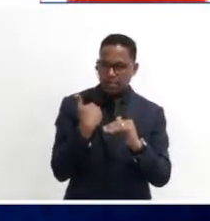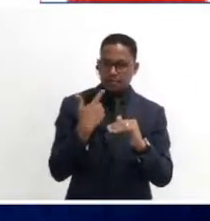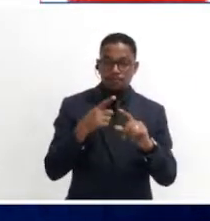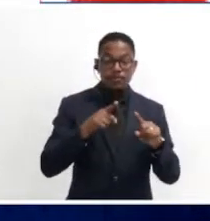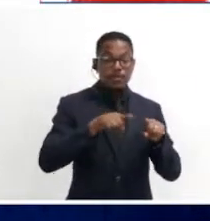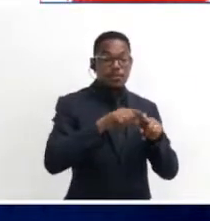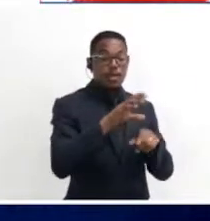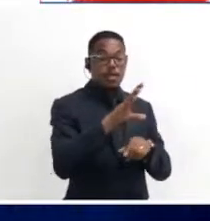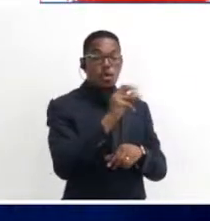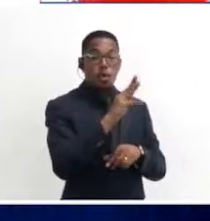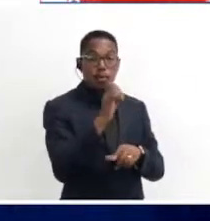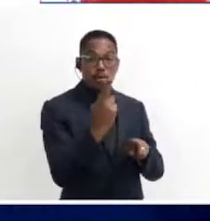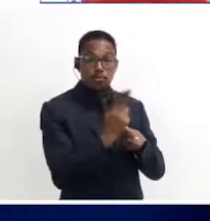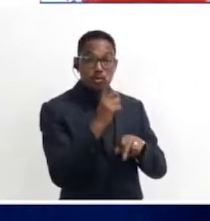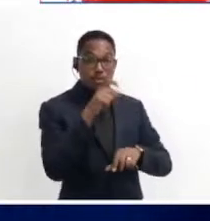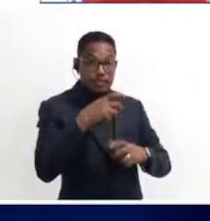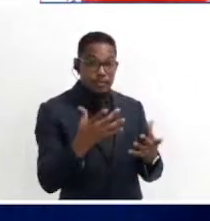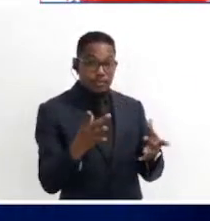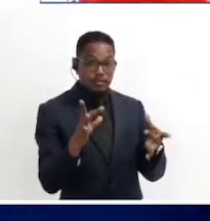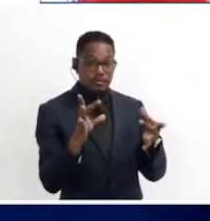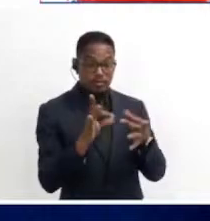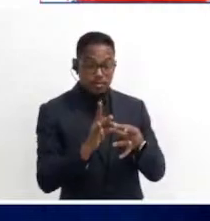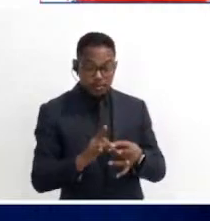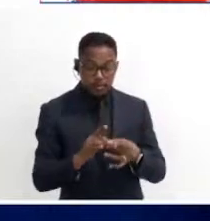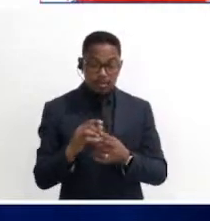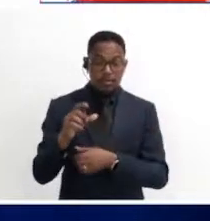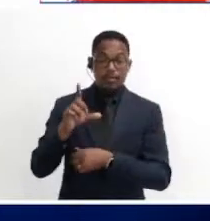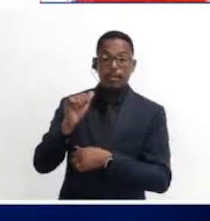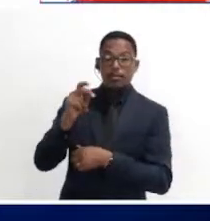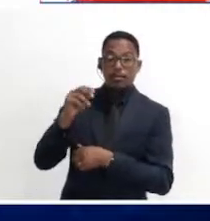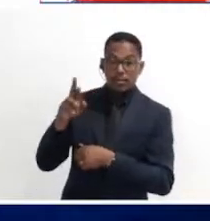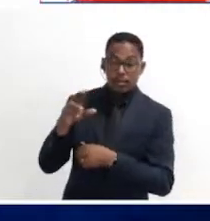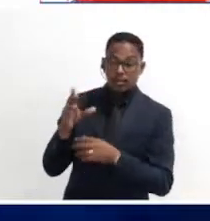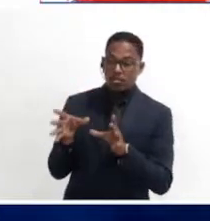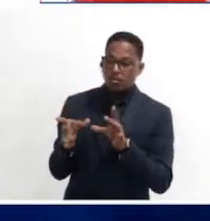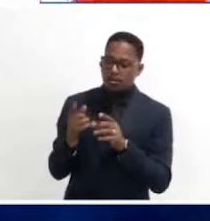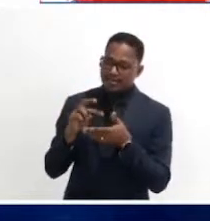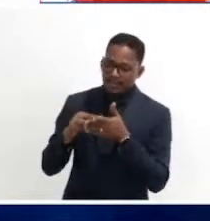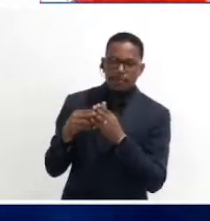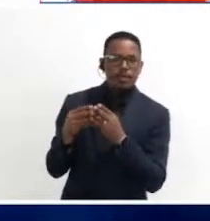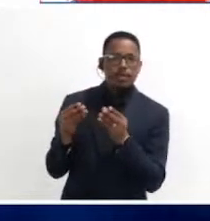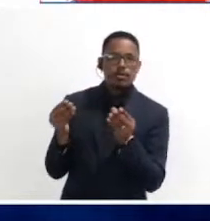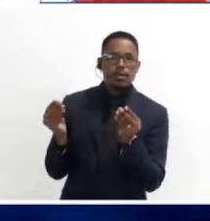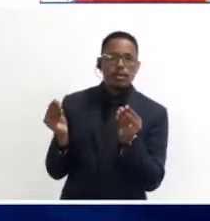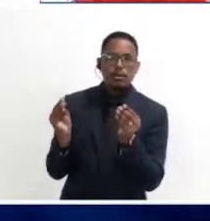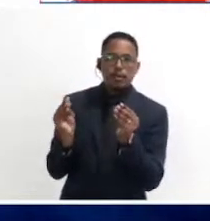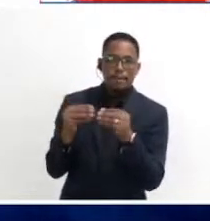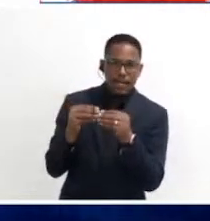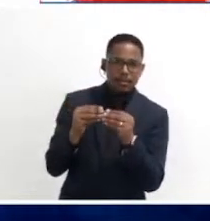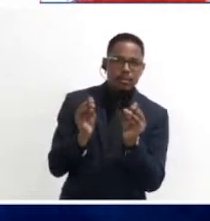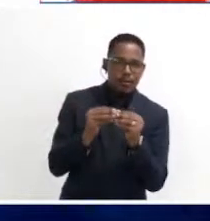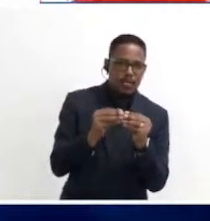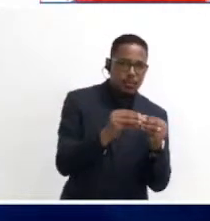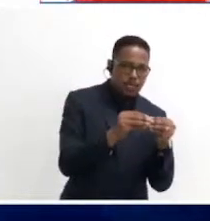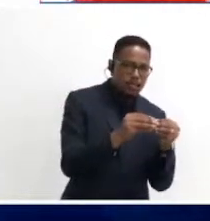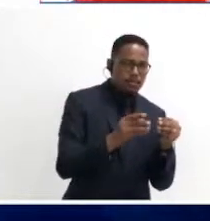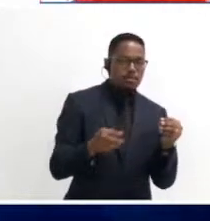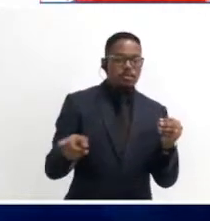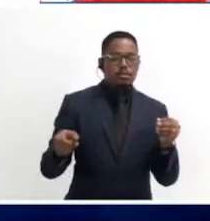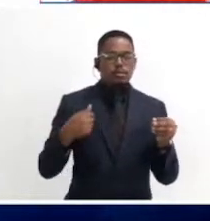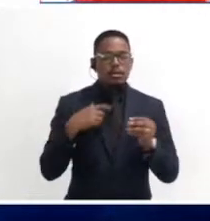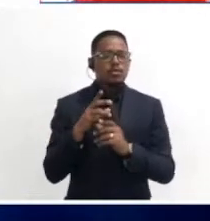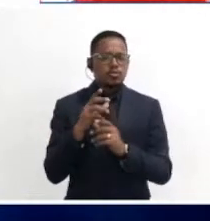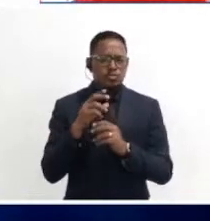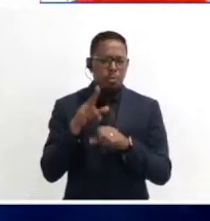why we call it a laminate. So this is very common and very close to a printed circuit